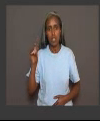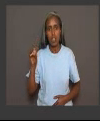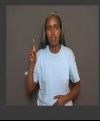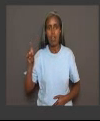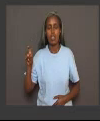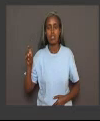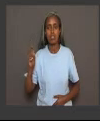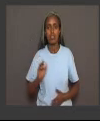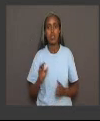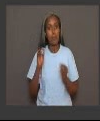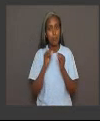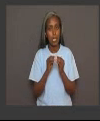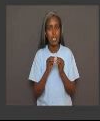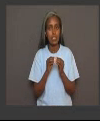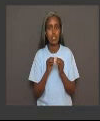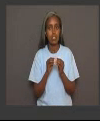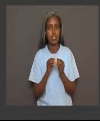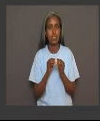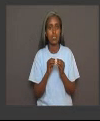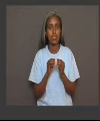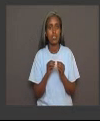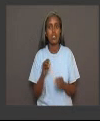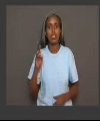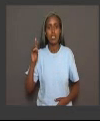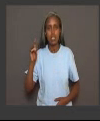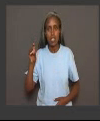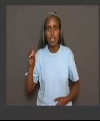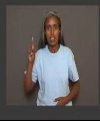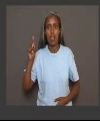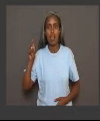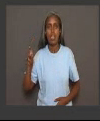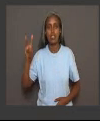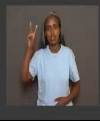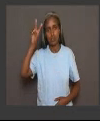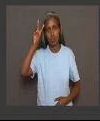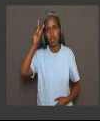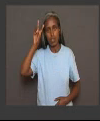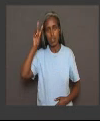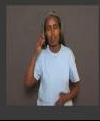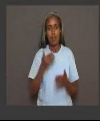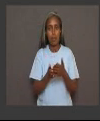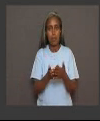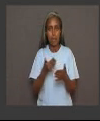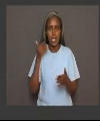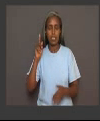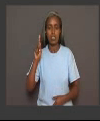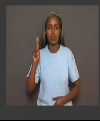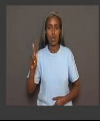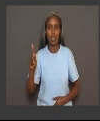x plus delta x squared minus